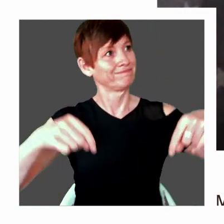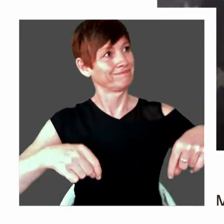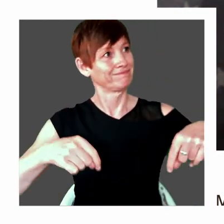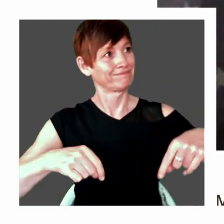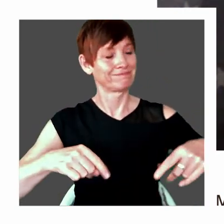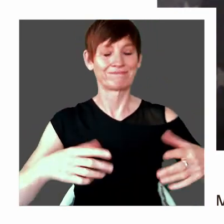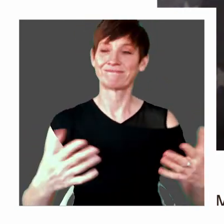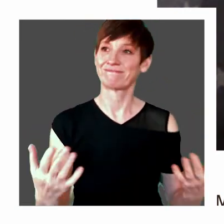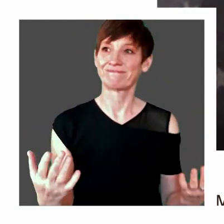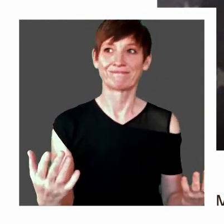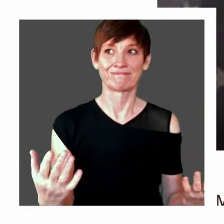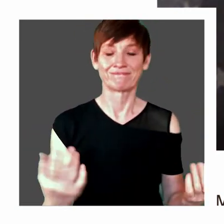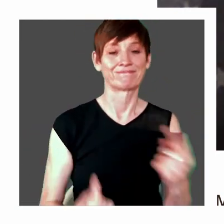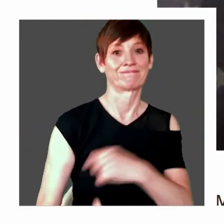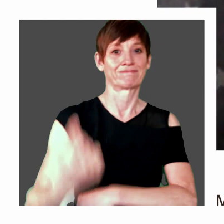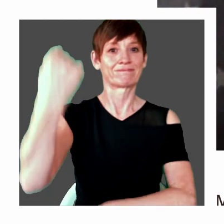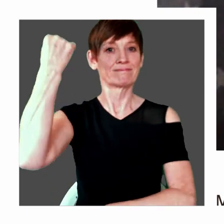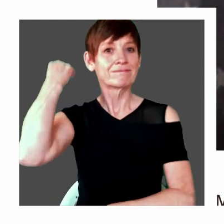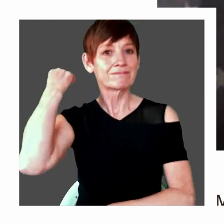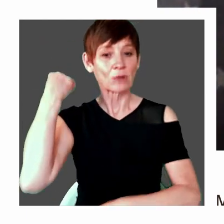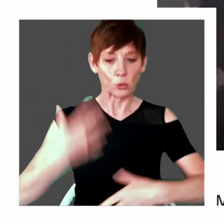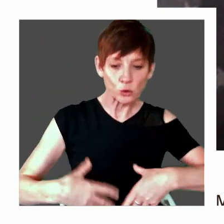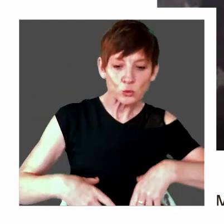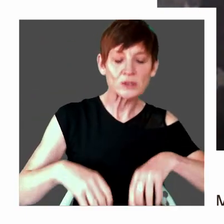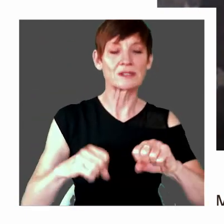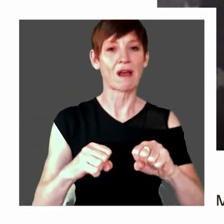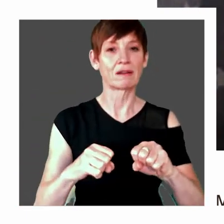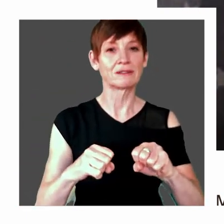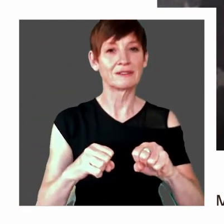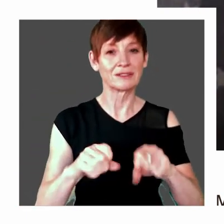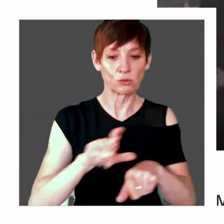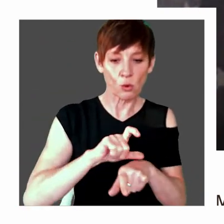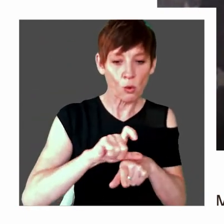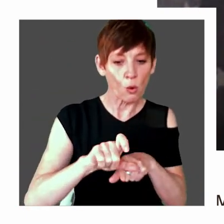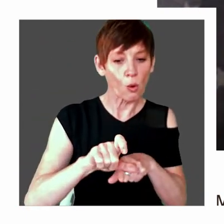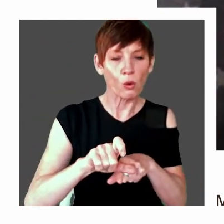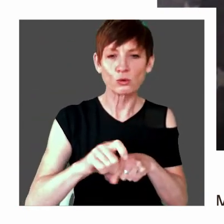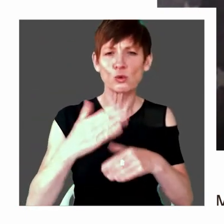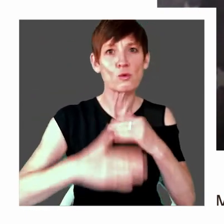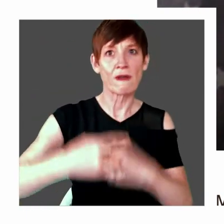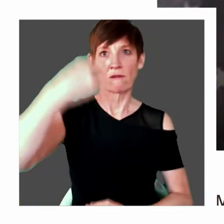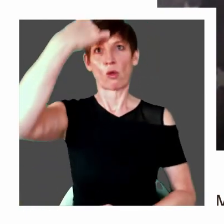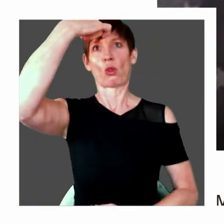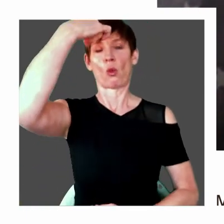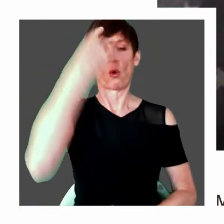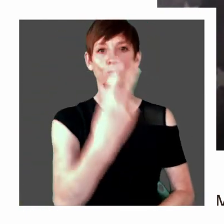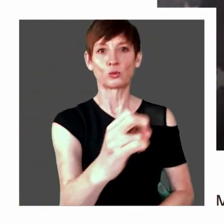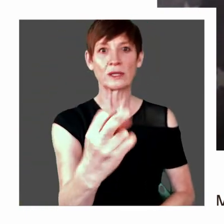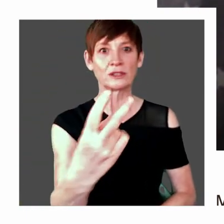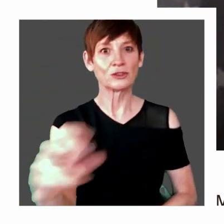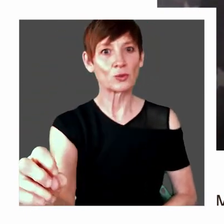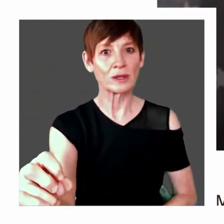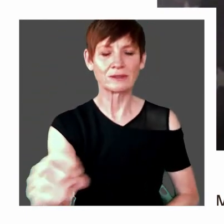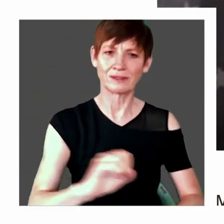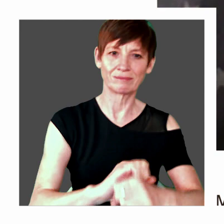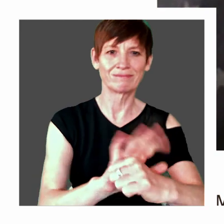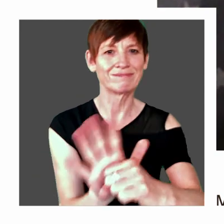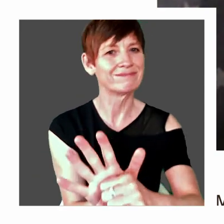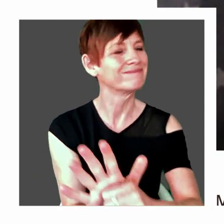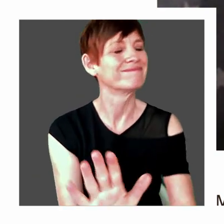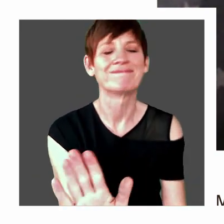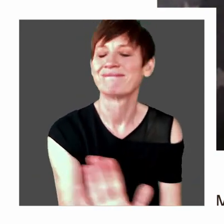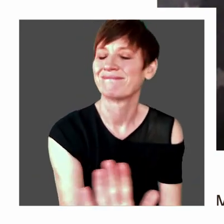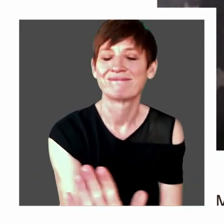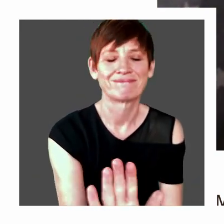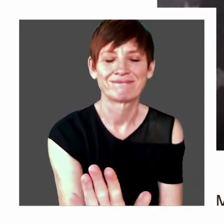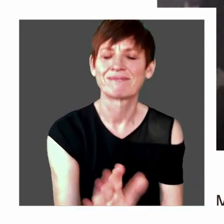you started your studies, you would never have imagined what 2020 has brought you. I'm not going to dwell on the multitude of